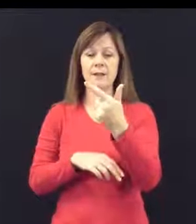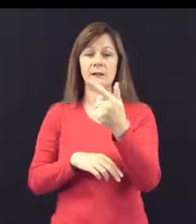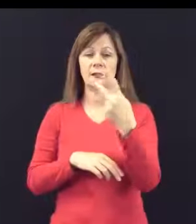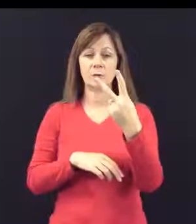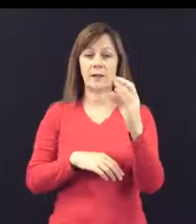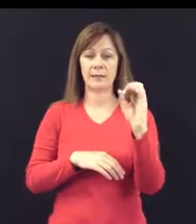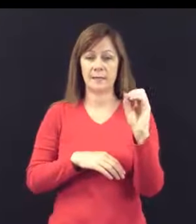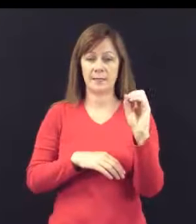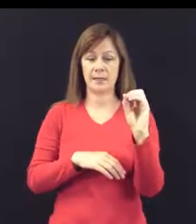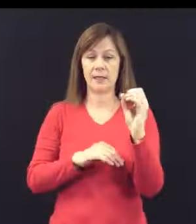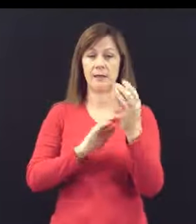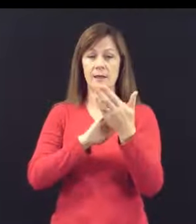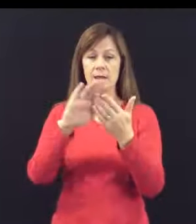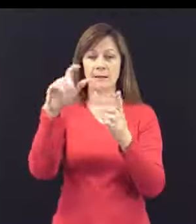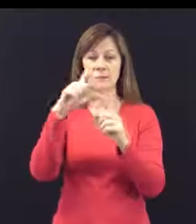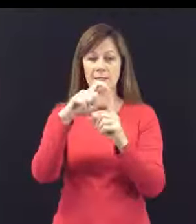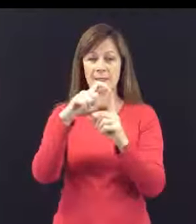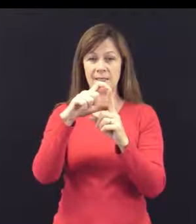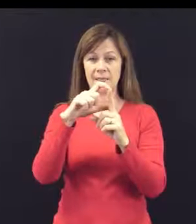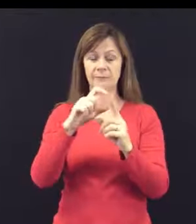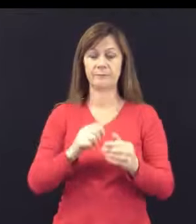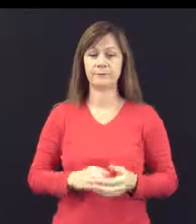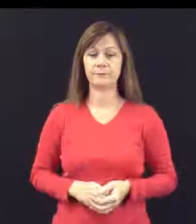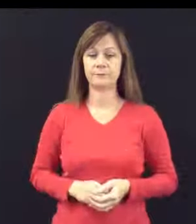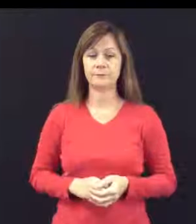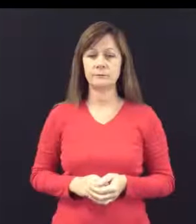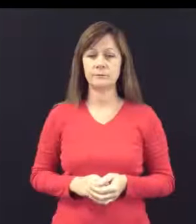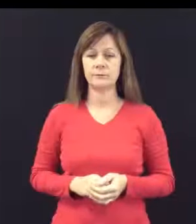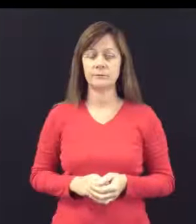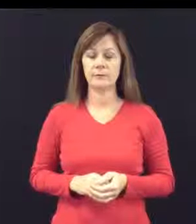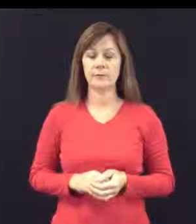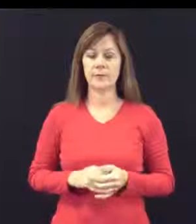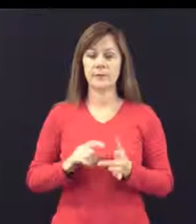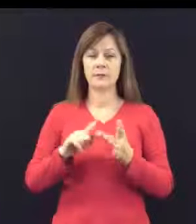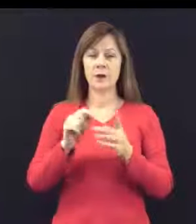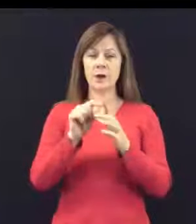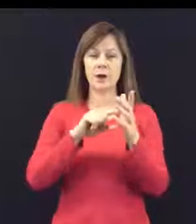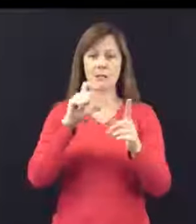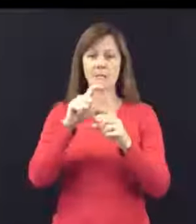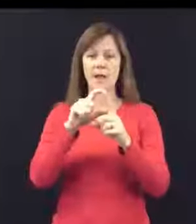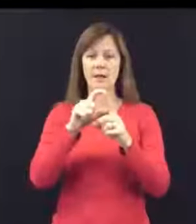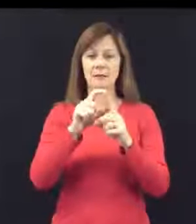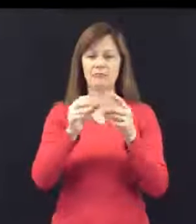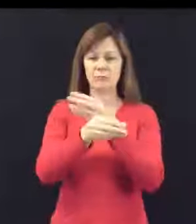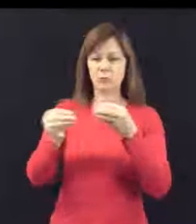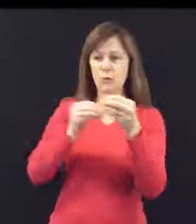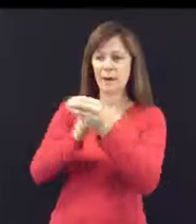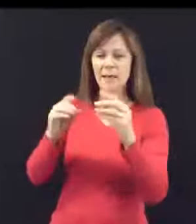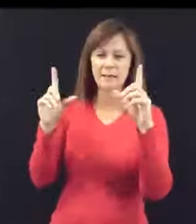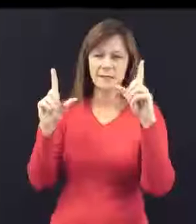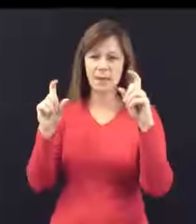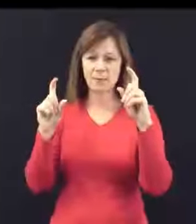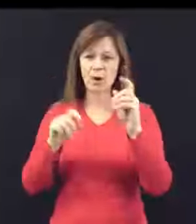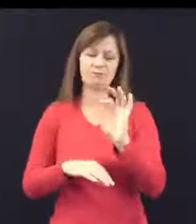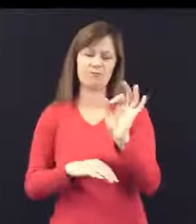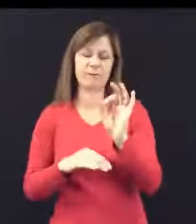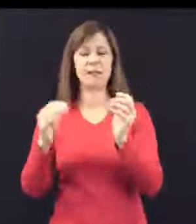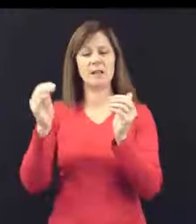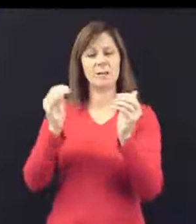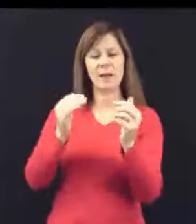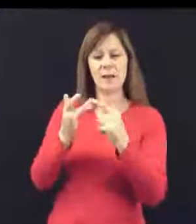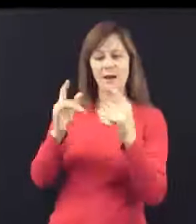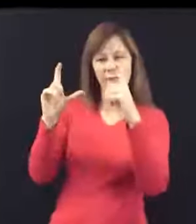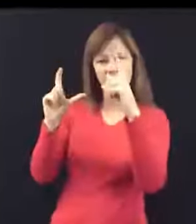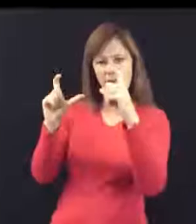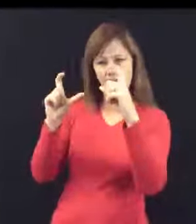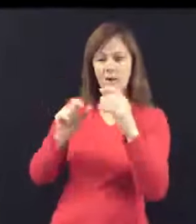HD 720p video at up to 30 frames a second with audio. That's great for video, but not so good for still photos,